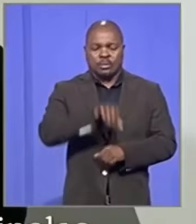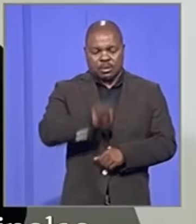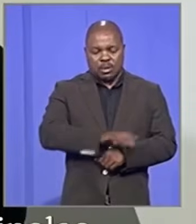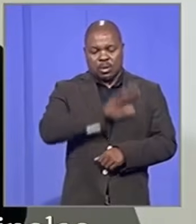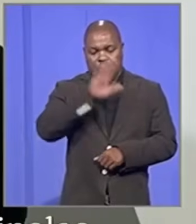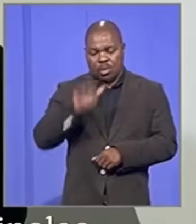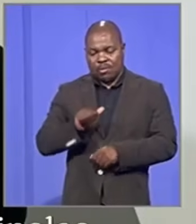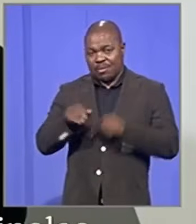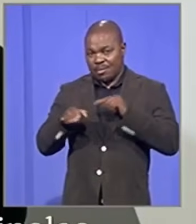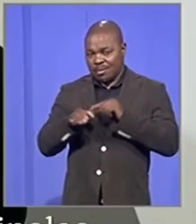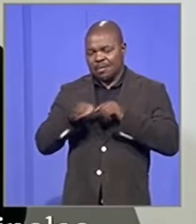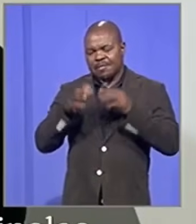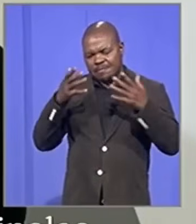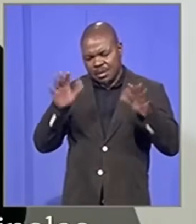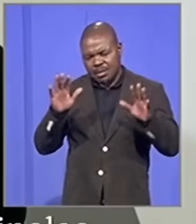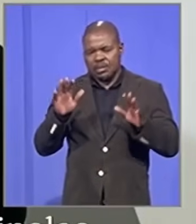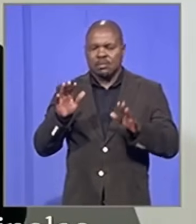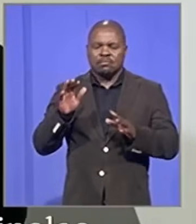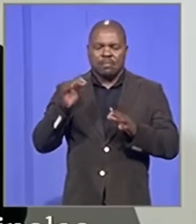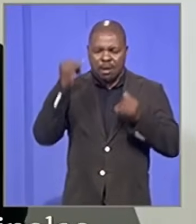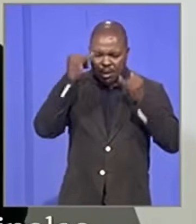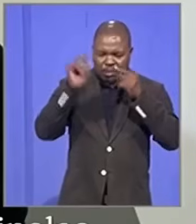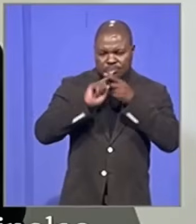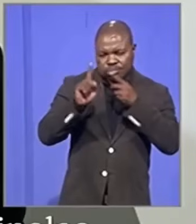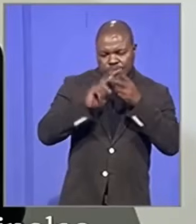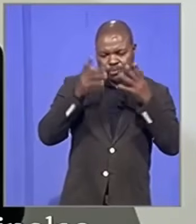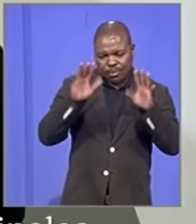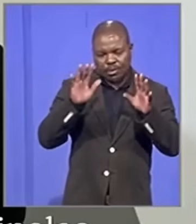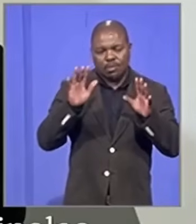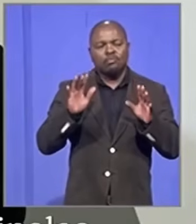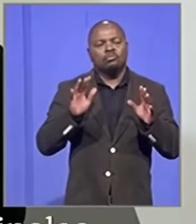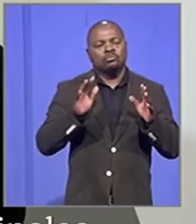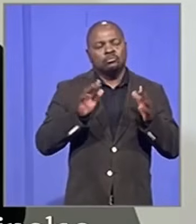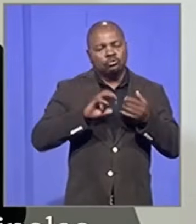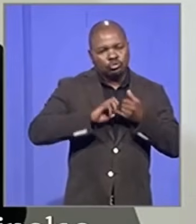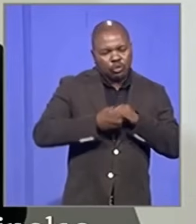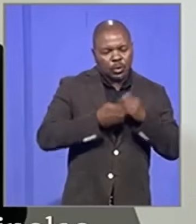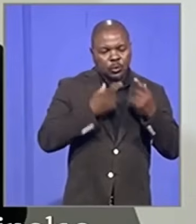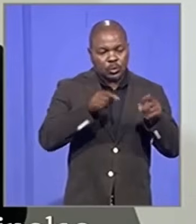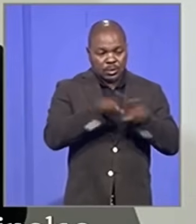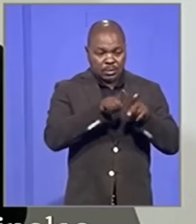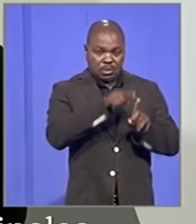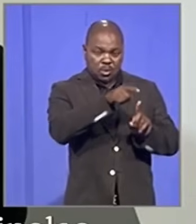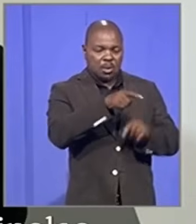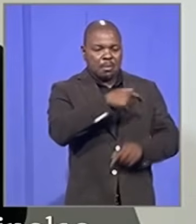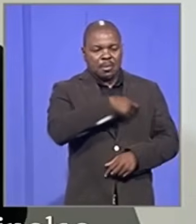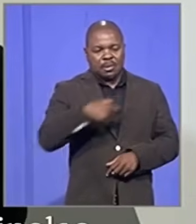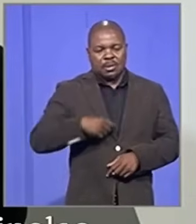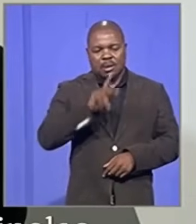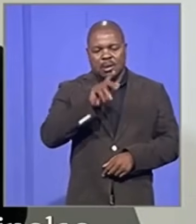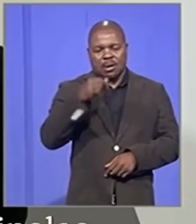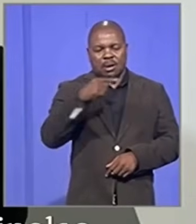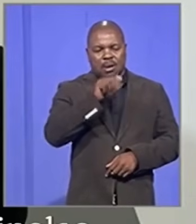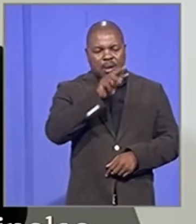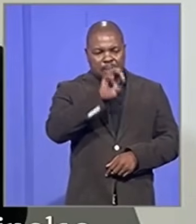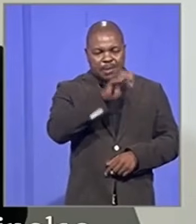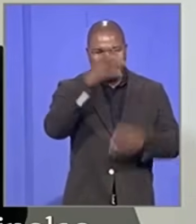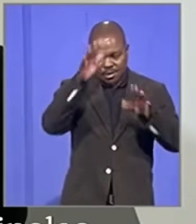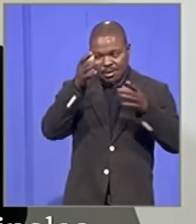of initiatives which President Kagame spoke about in his speech at the commemoration